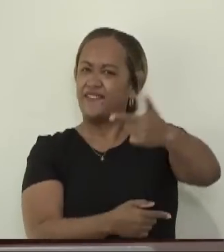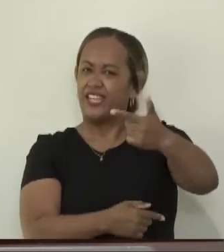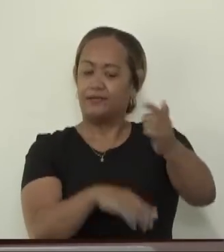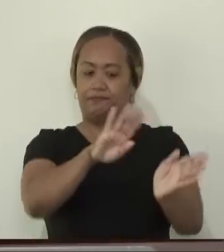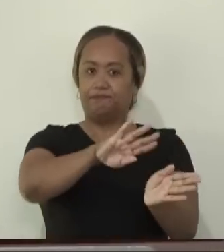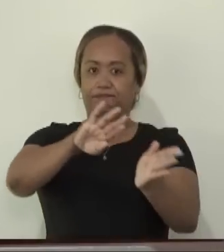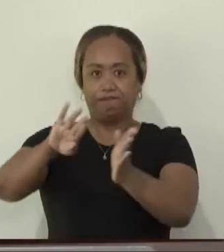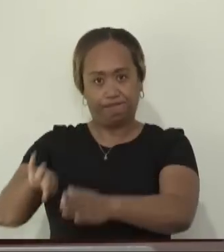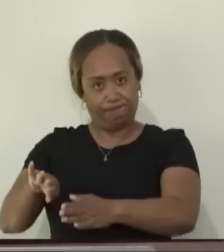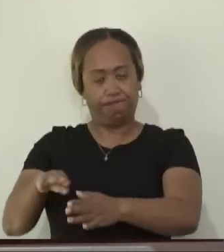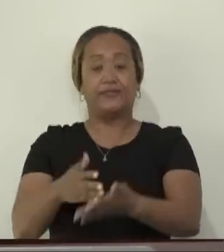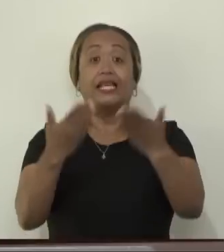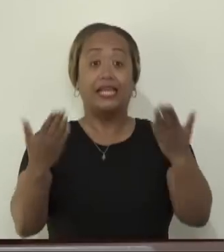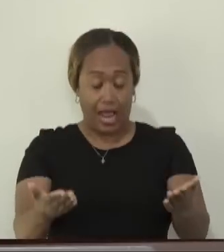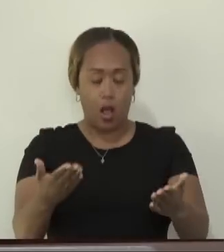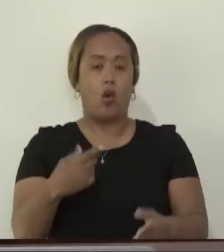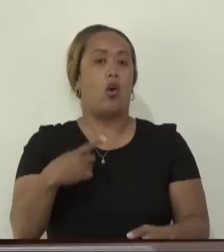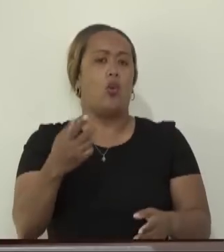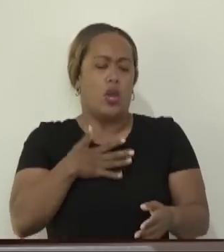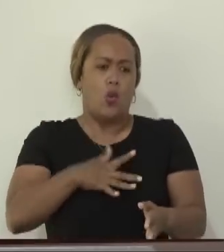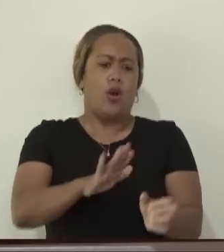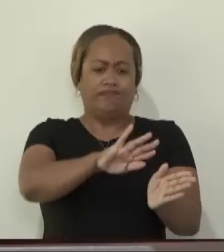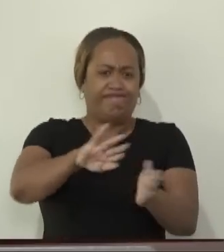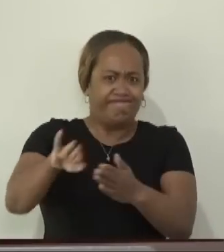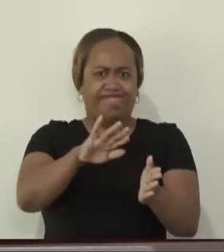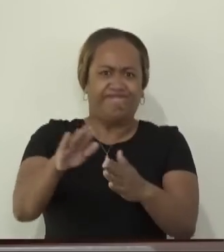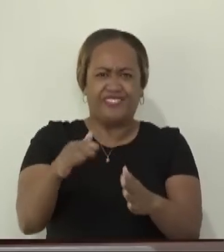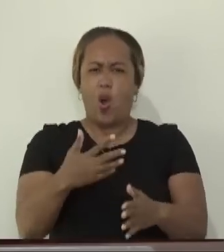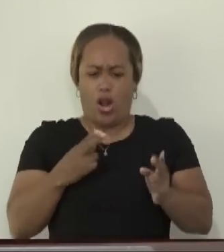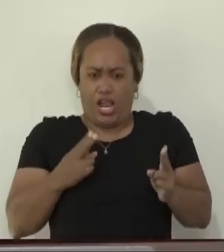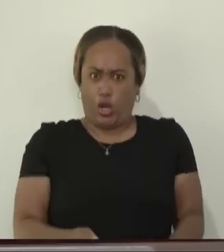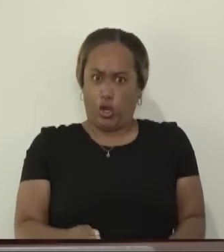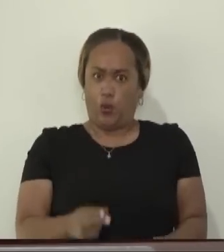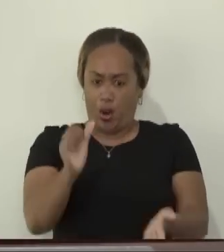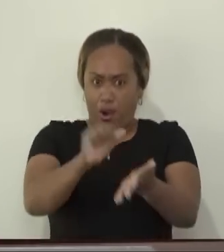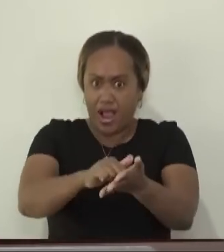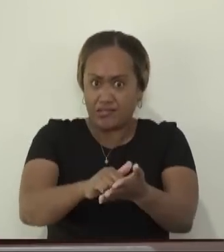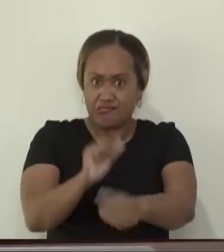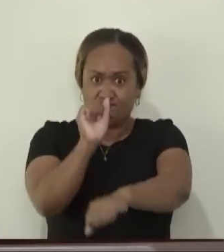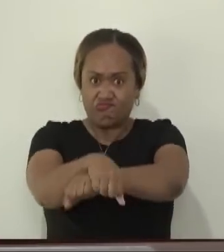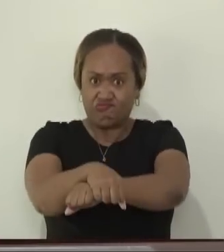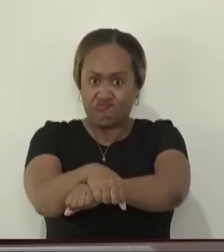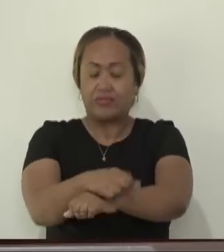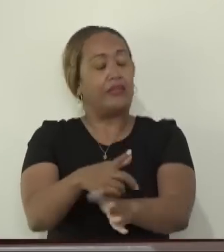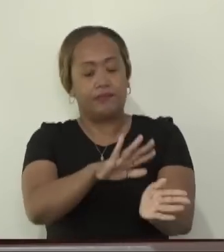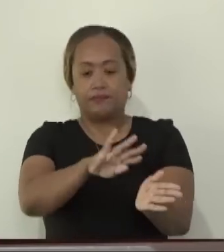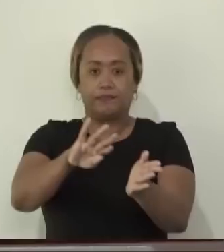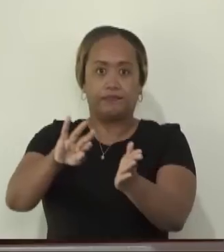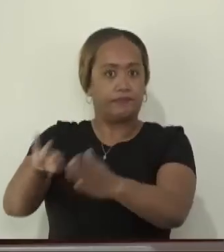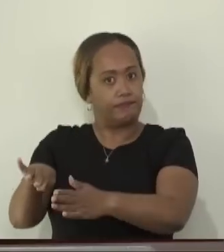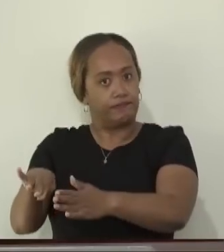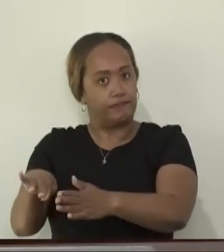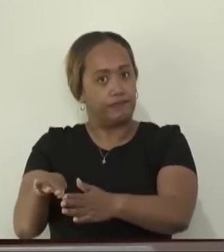17. It's part of our efforts to remove anti-human rights laws and ongoing reviews of Surfing